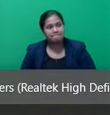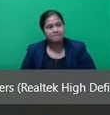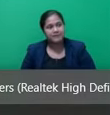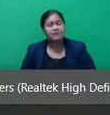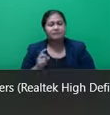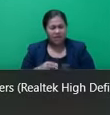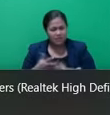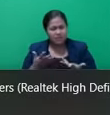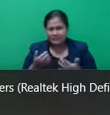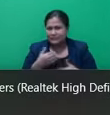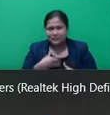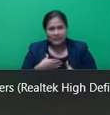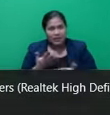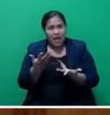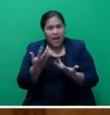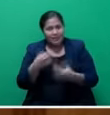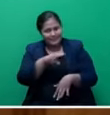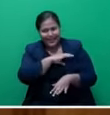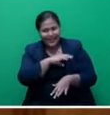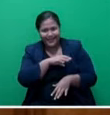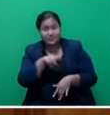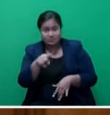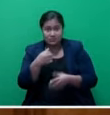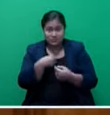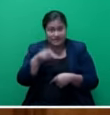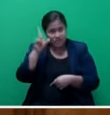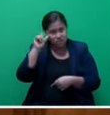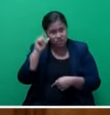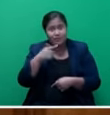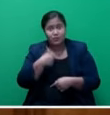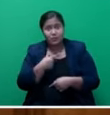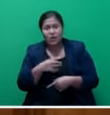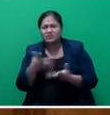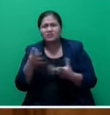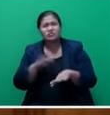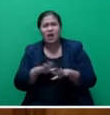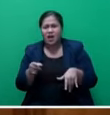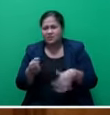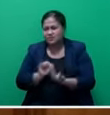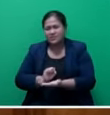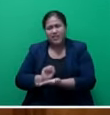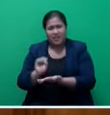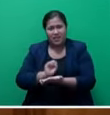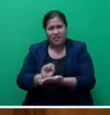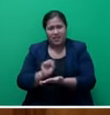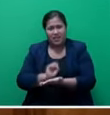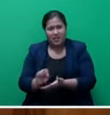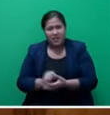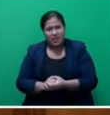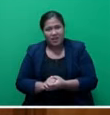I'm horrified as a Fijian that a child is being sold or